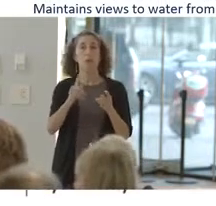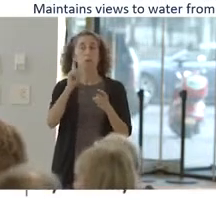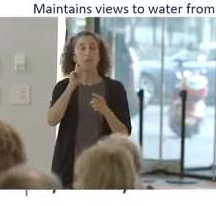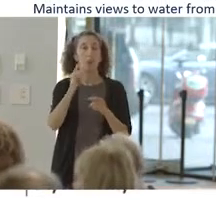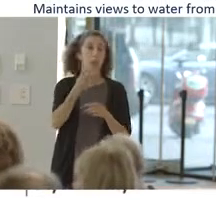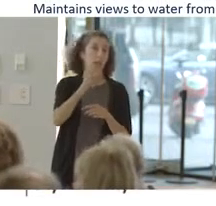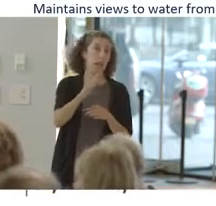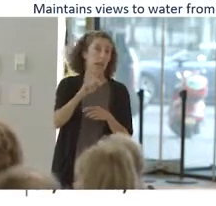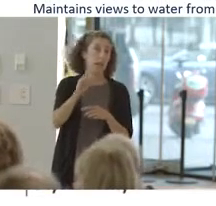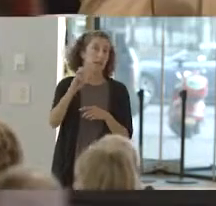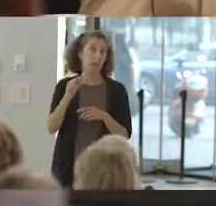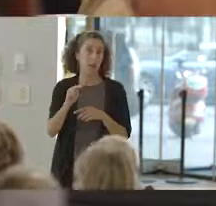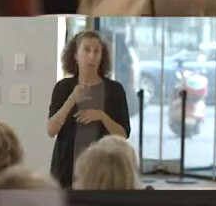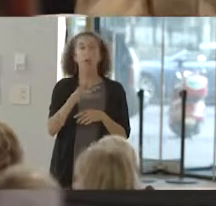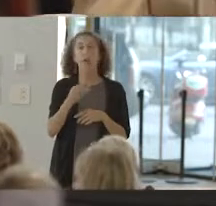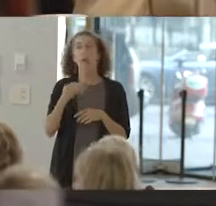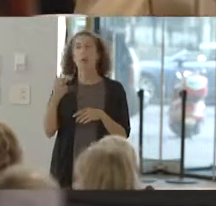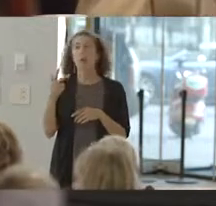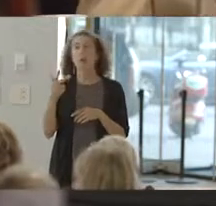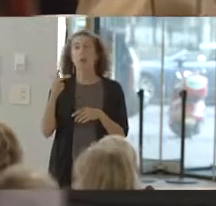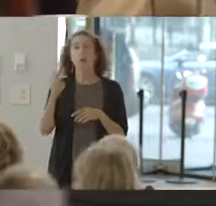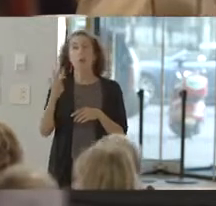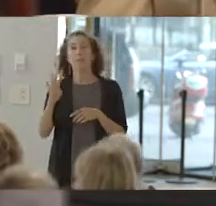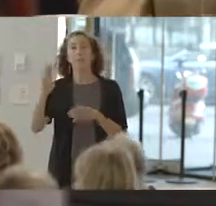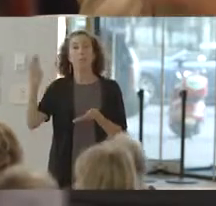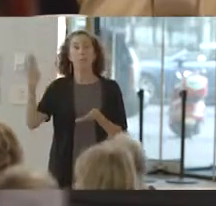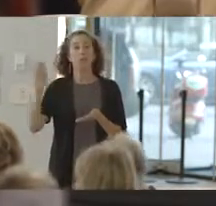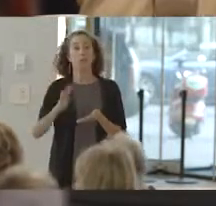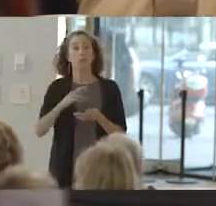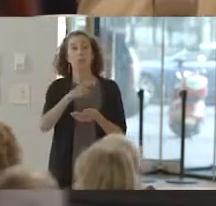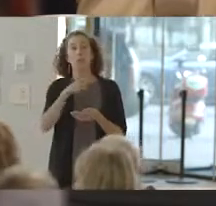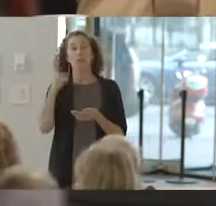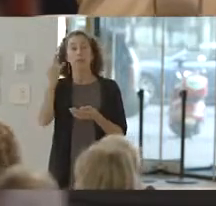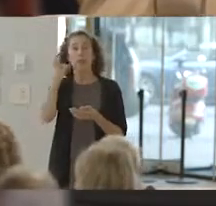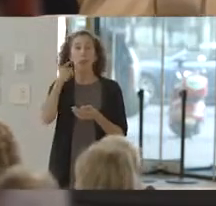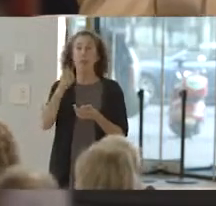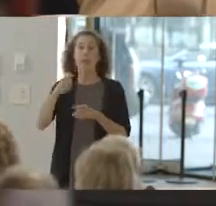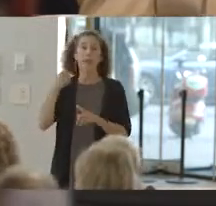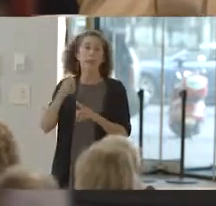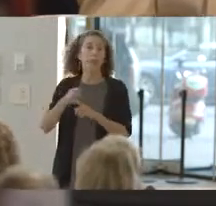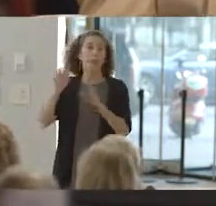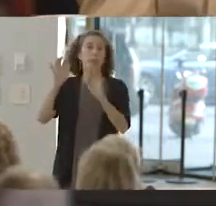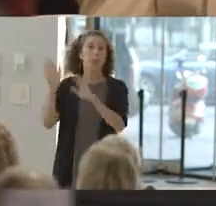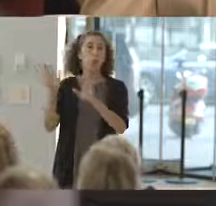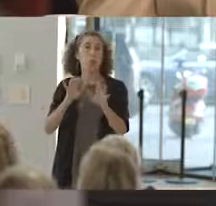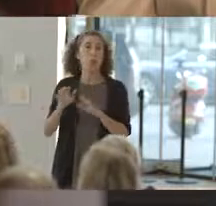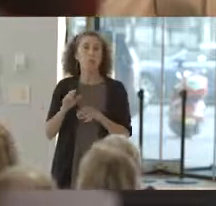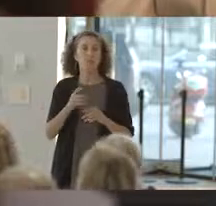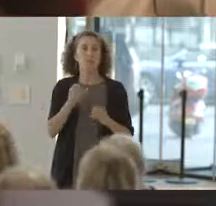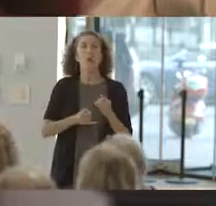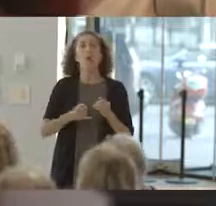reach 3B, reduced risk towards the park during storms. And I will just highlight that the disadvantage in